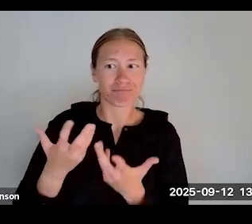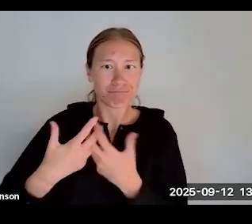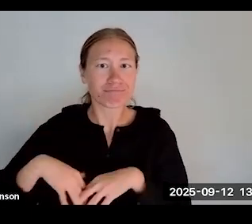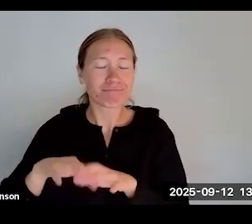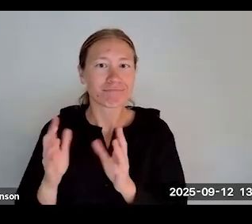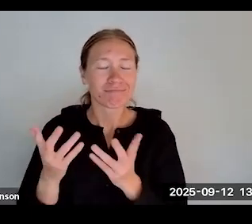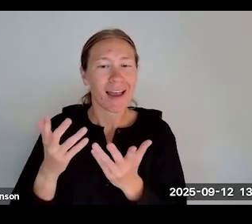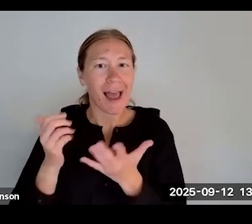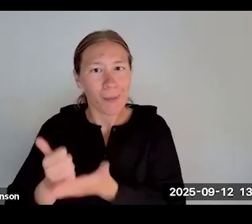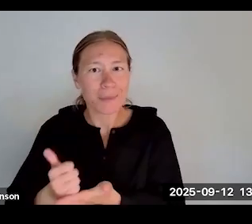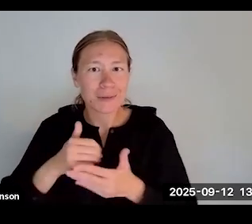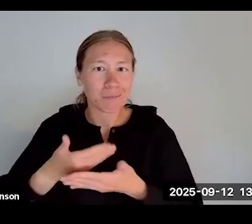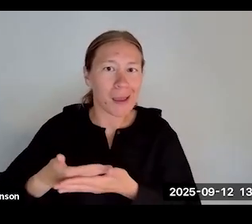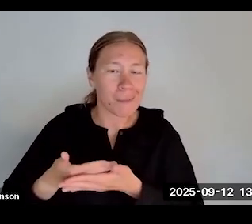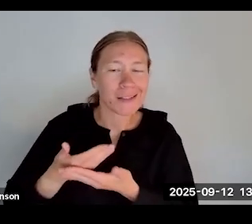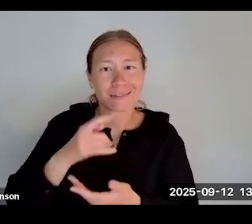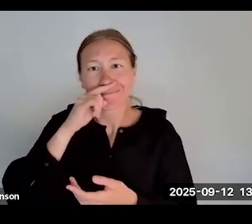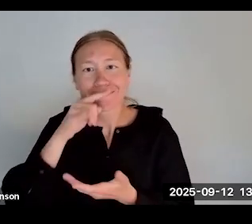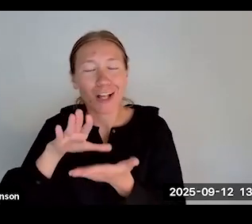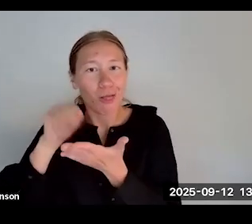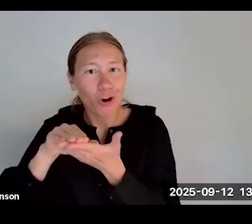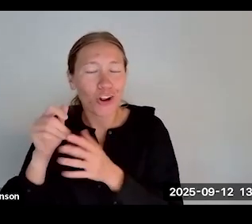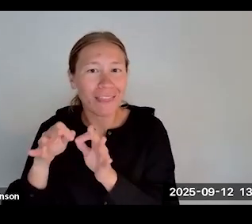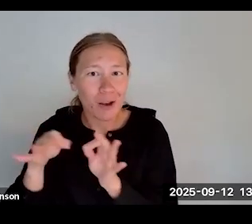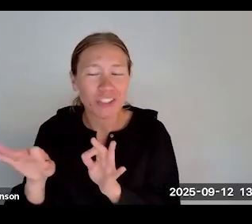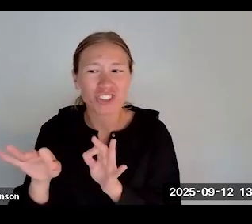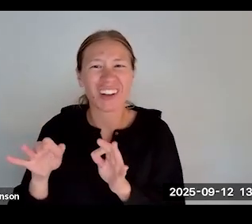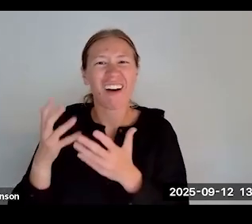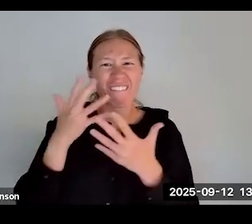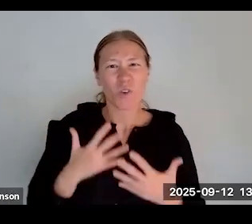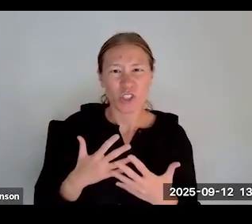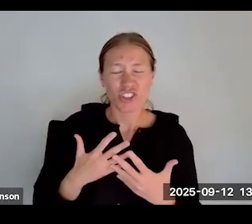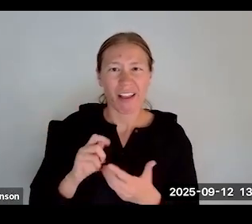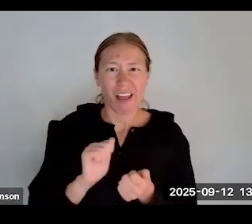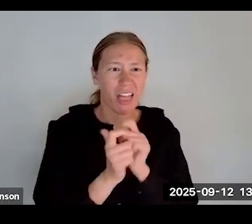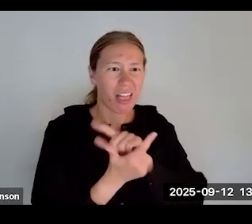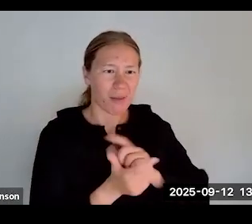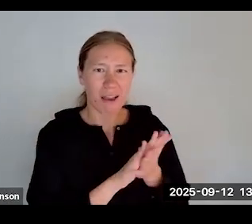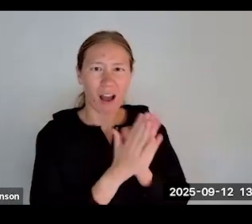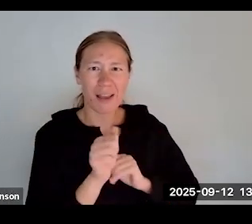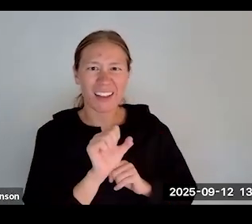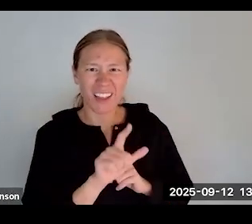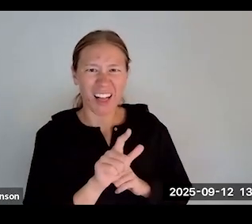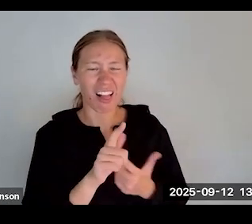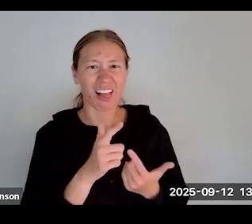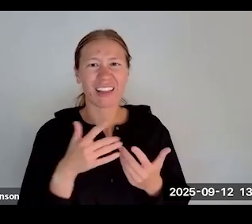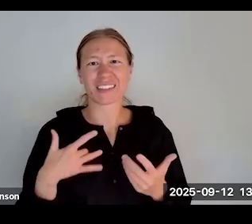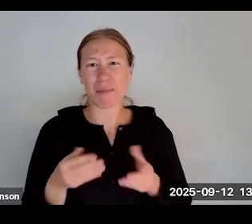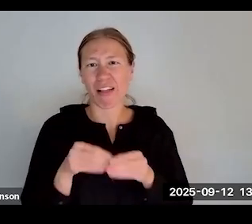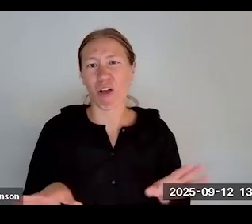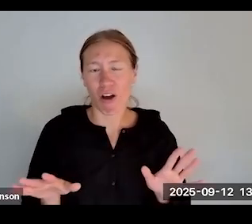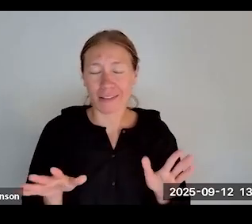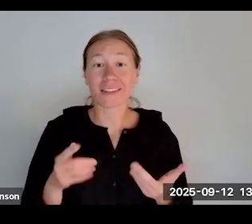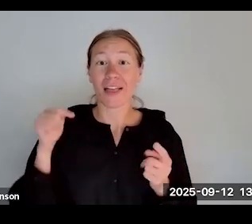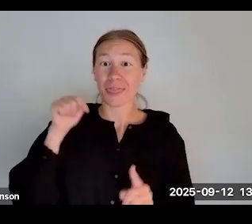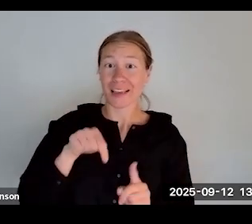language. Those rhymes, unfortunately, are usually lost when interpreted into ASL. And this series, there are 3 books so